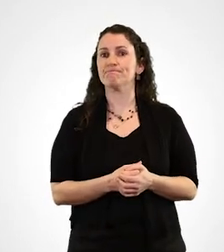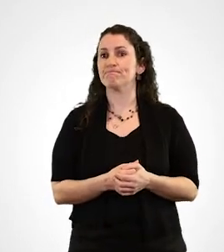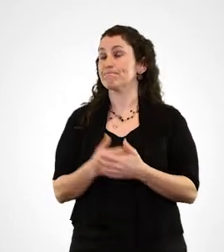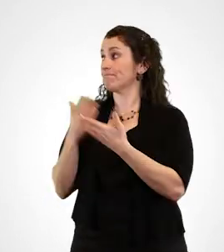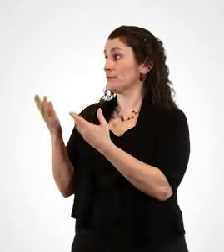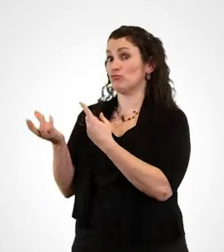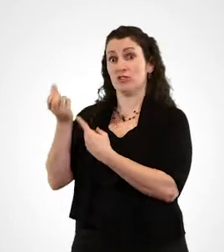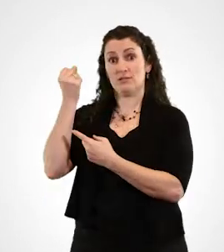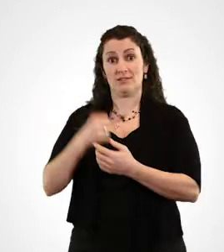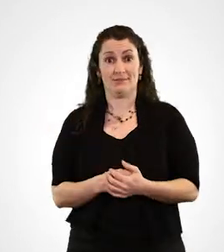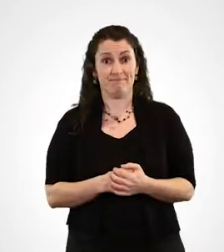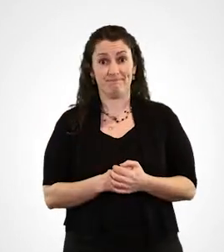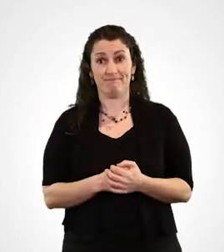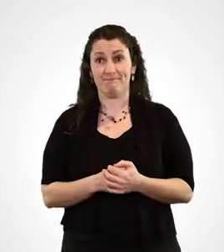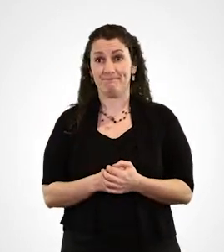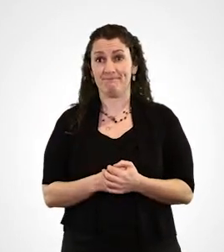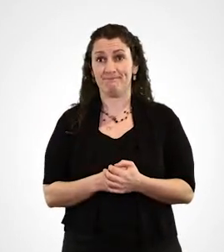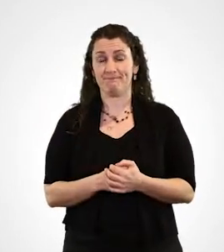So here are our results.